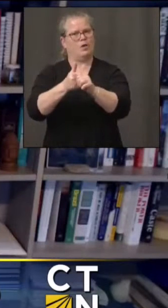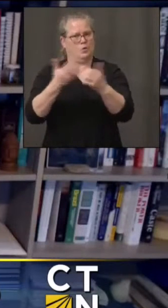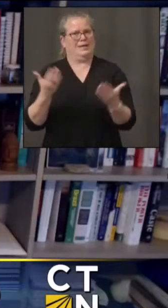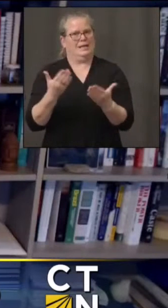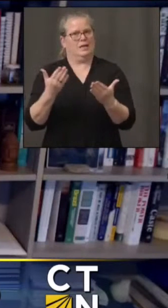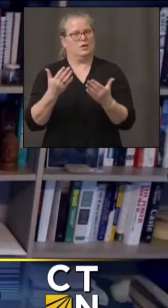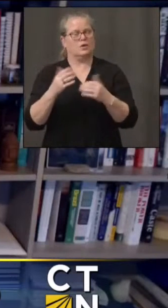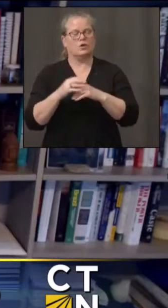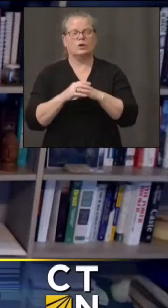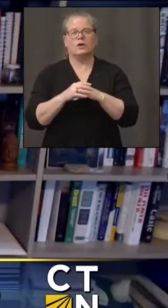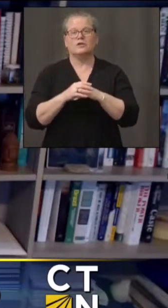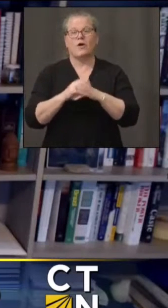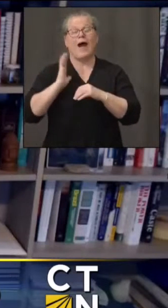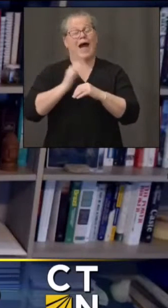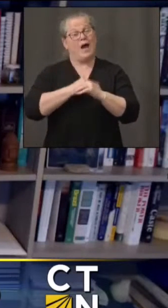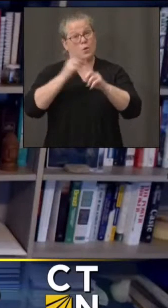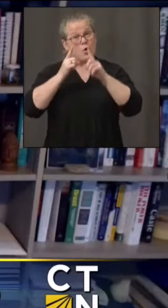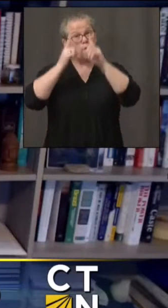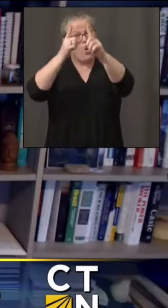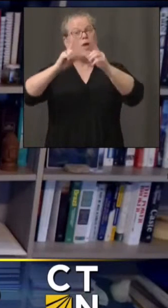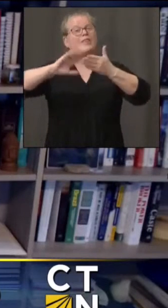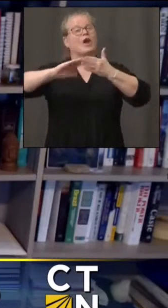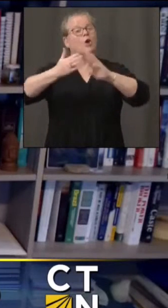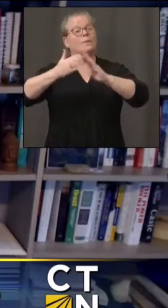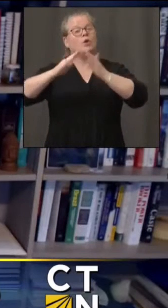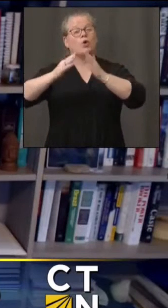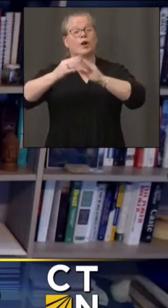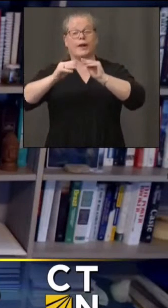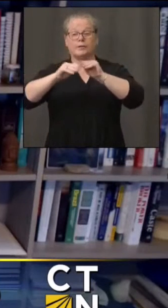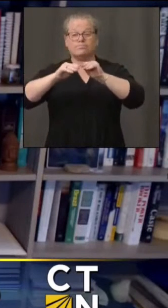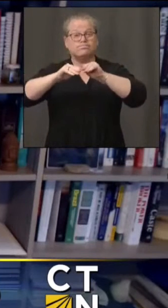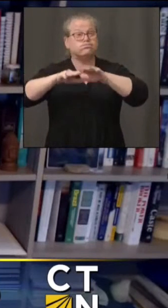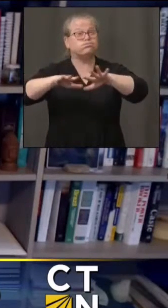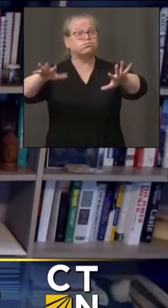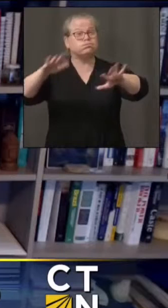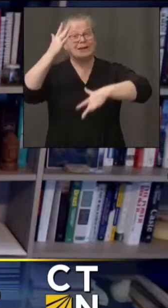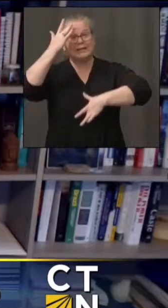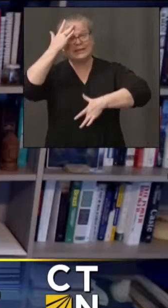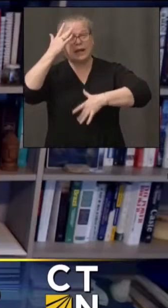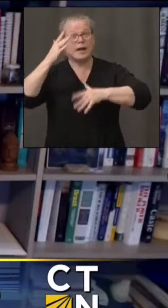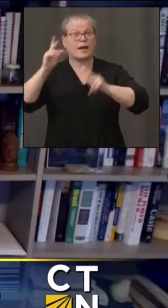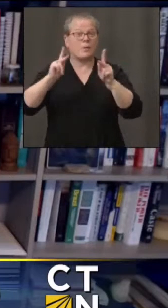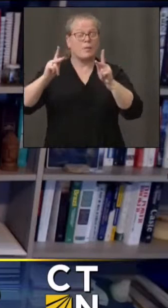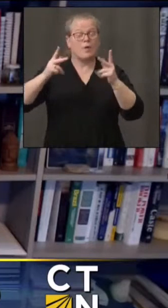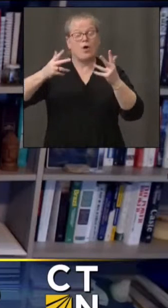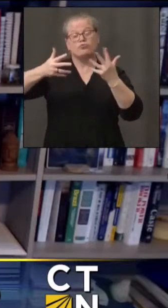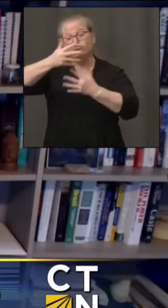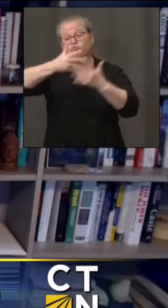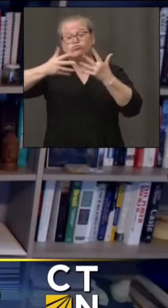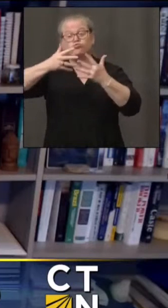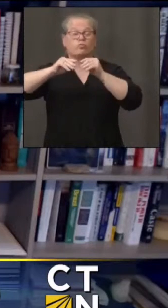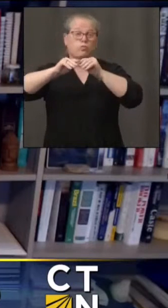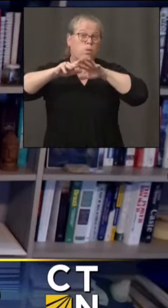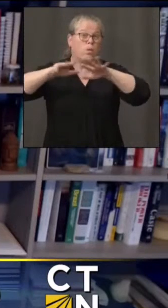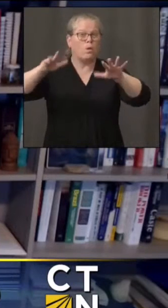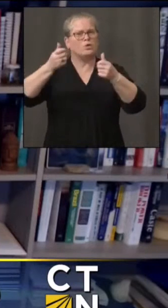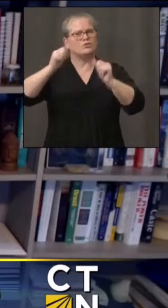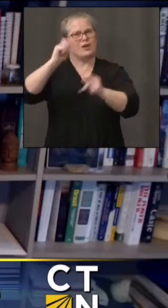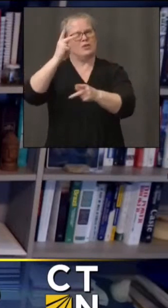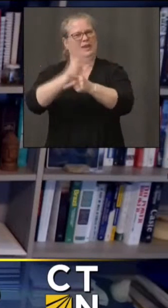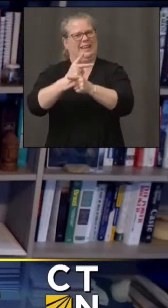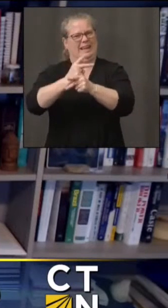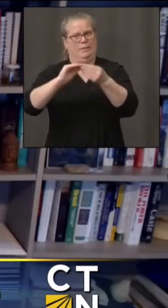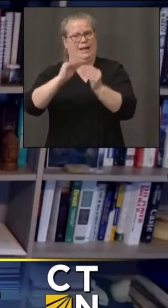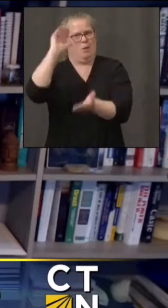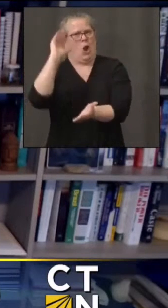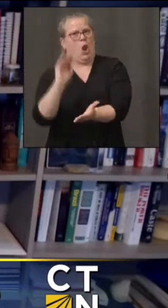the community transmission below levels of what would be 5 and 10 per 100,000, or 5 to